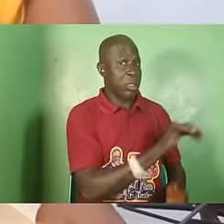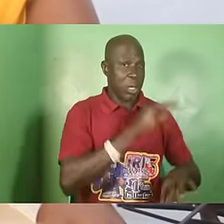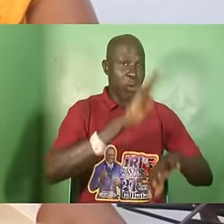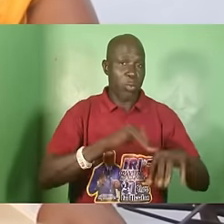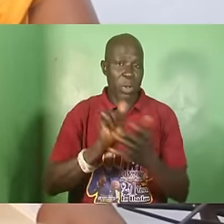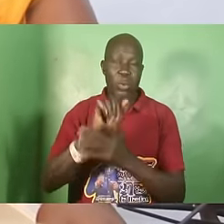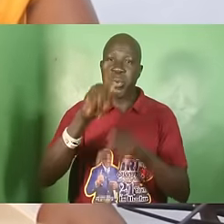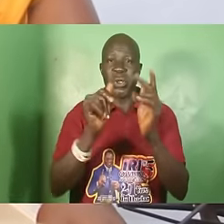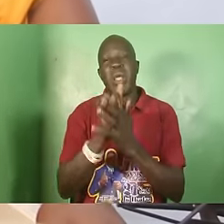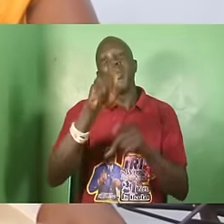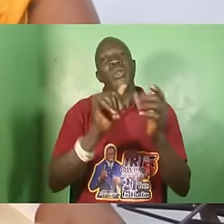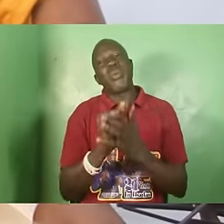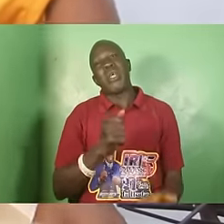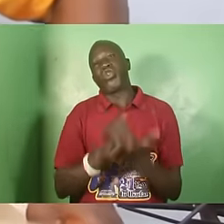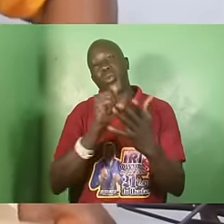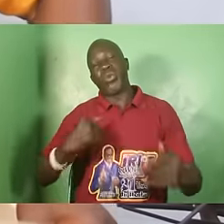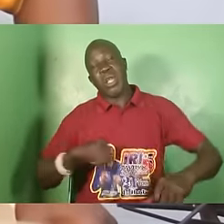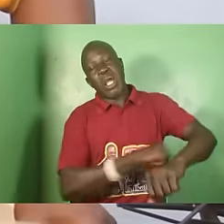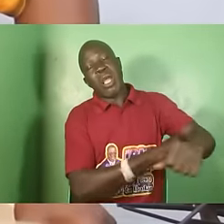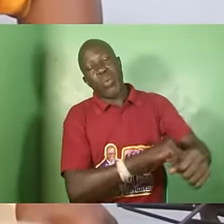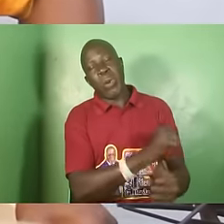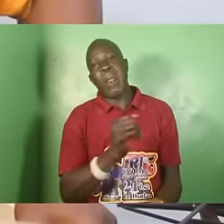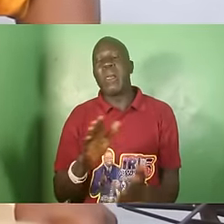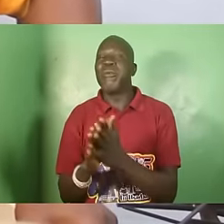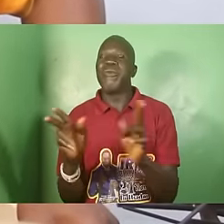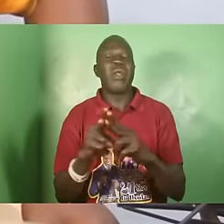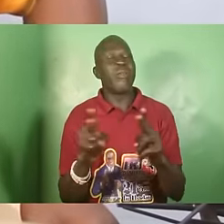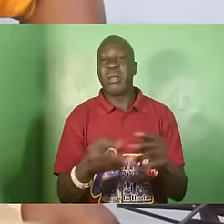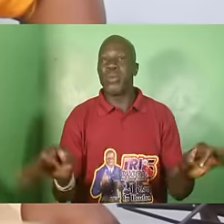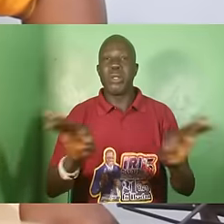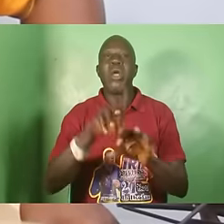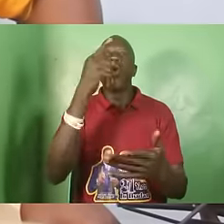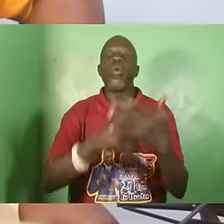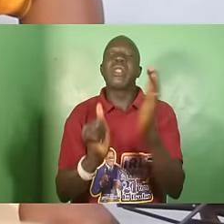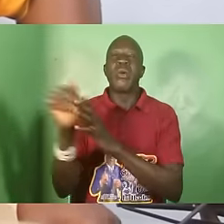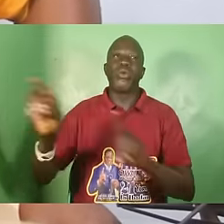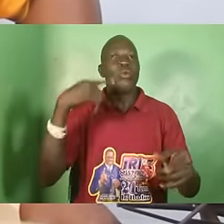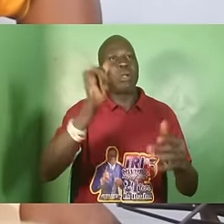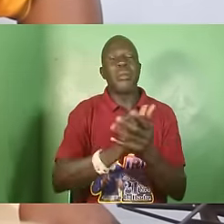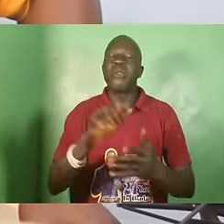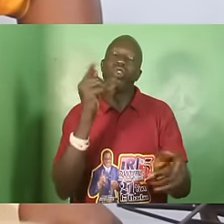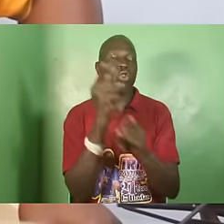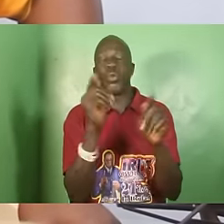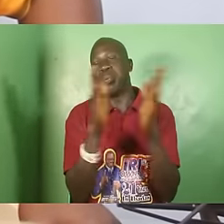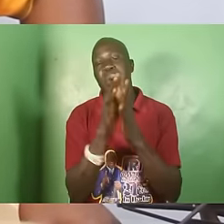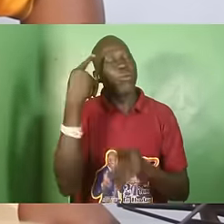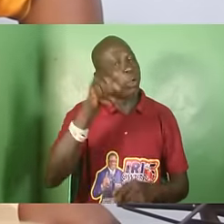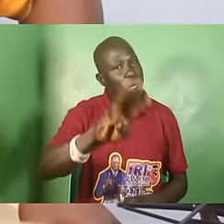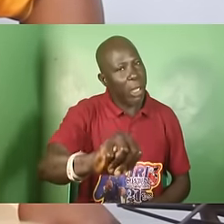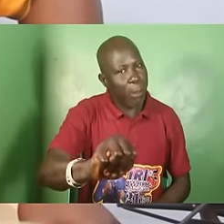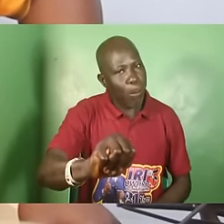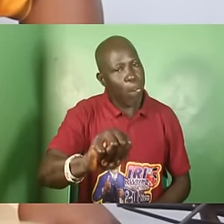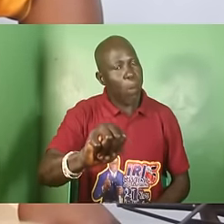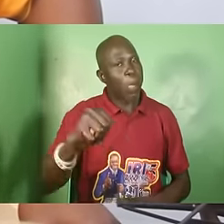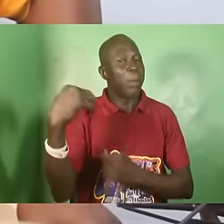fun de wa lo. Jide we be praying for all of our supporters. Agboro mo na. Nta le se fun ka ma pray. That's what we can do for them, to pray for them. Sorry.